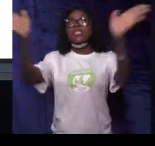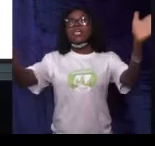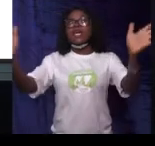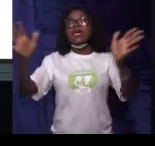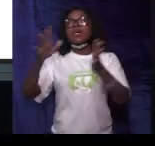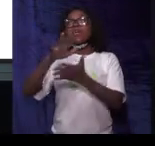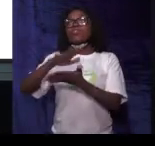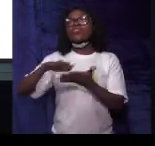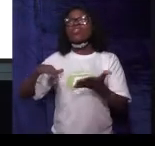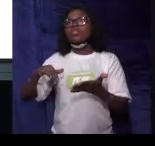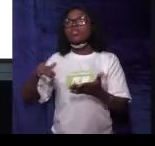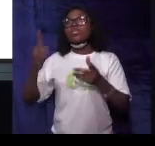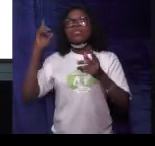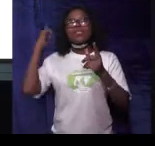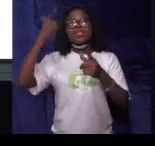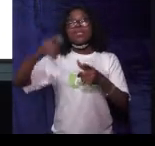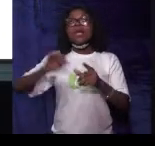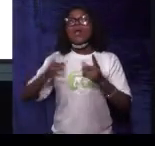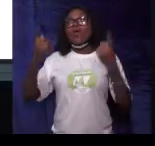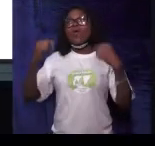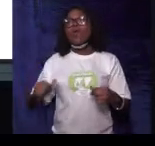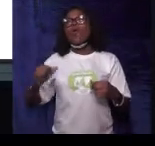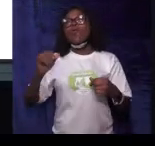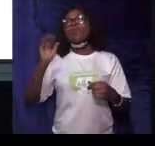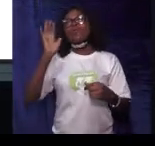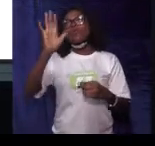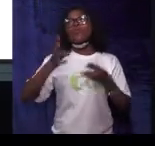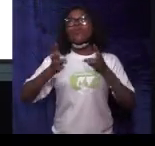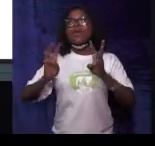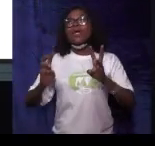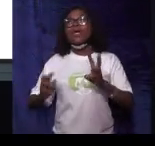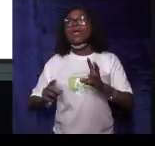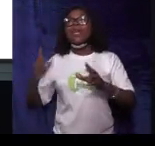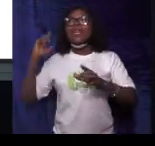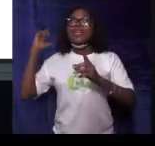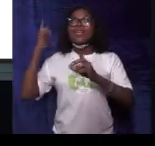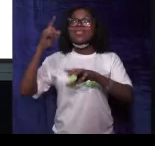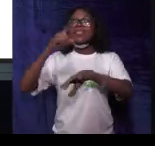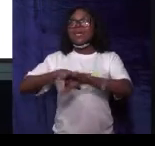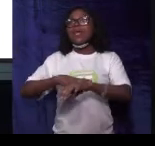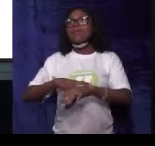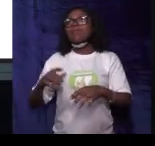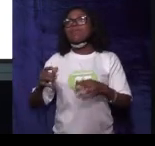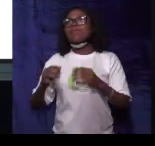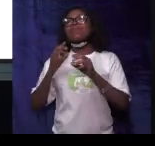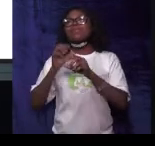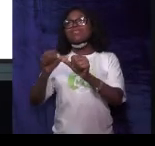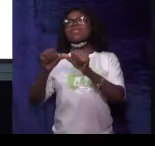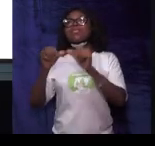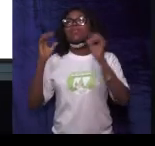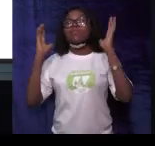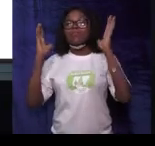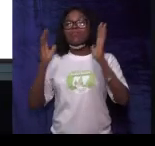general studies lessons. Till I come your way next time, remain wonderful mathematicians.